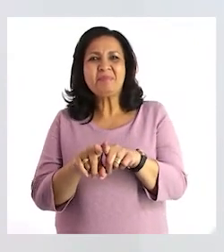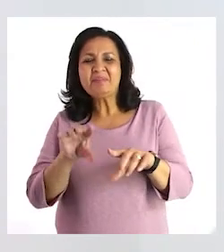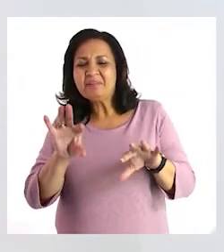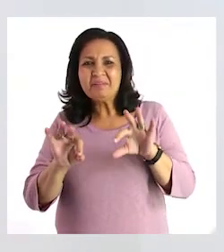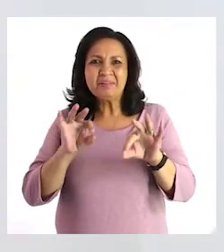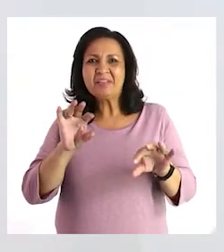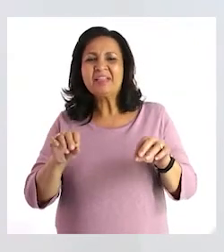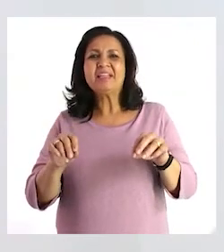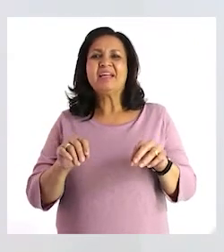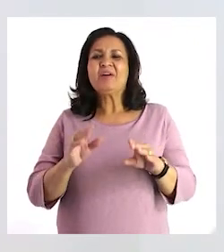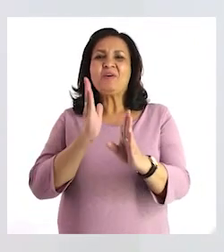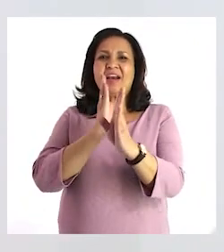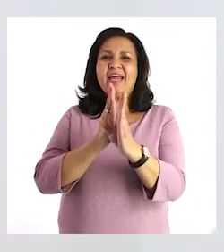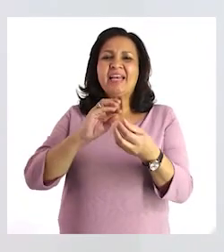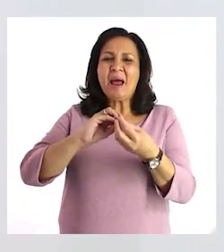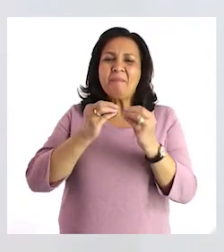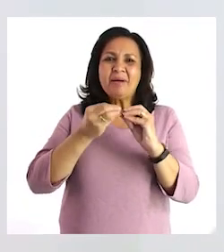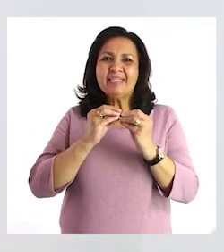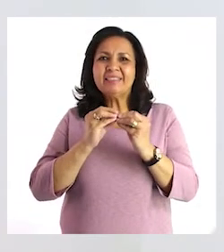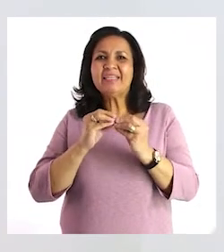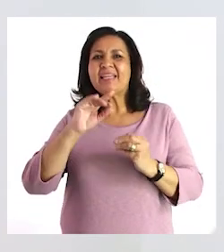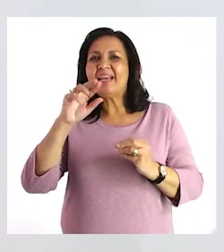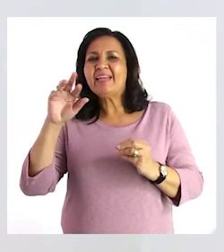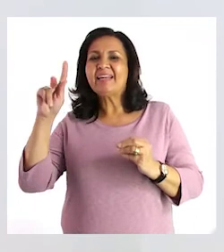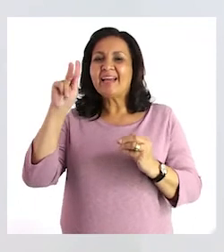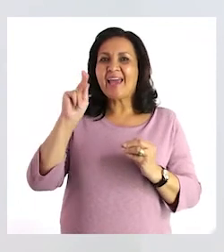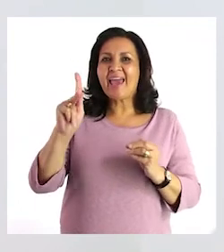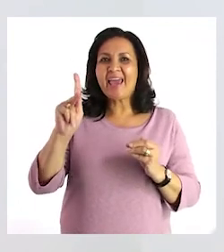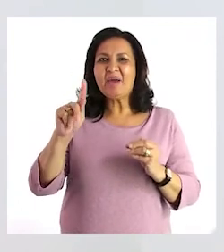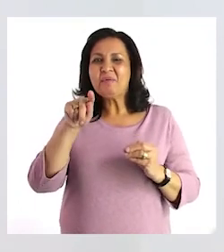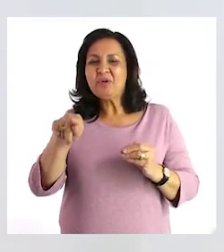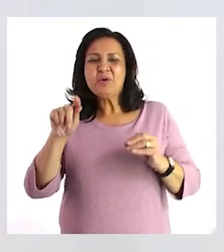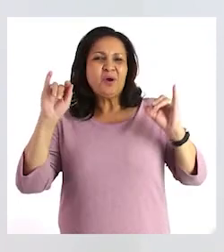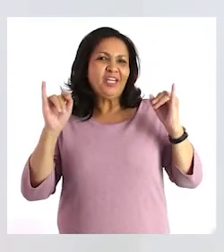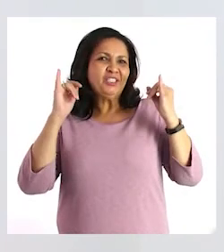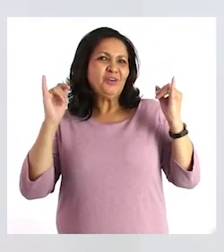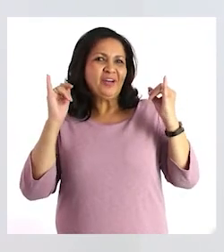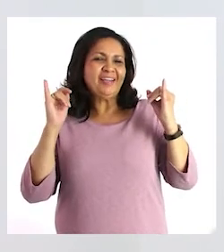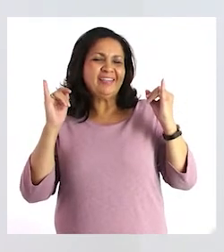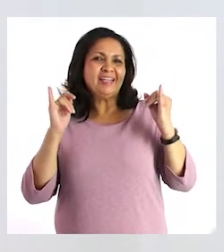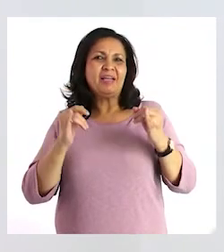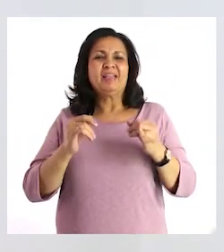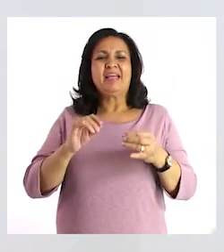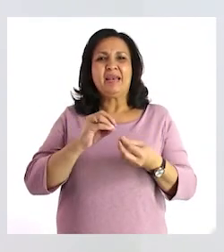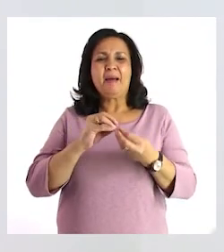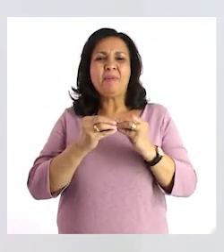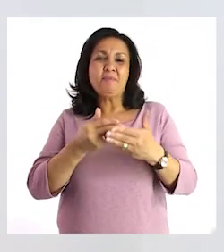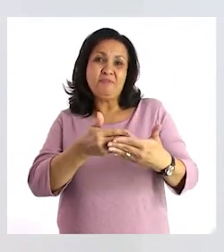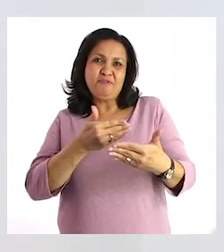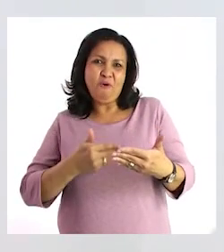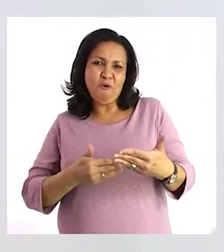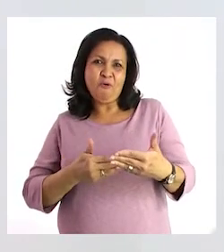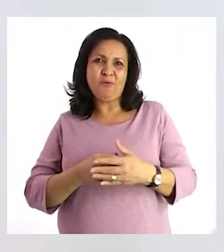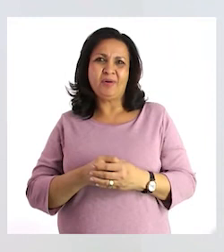correct numbers and on the letter K. I also hope you enjoyed finding the number before. Remember, we